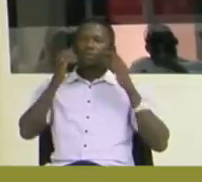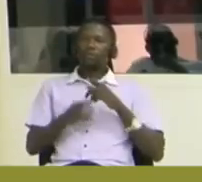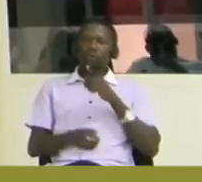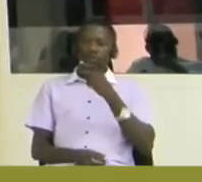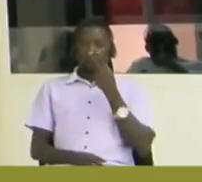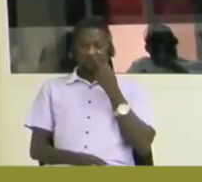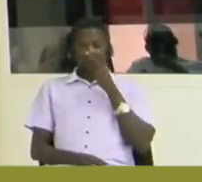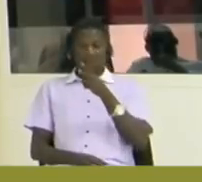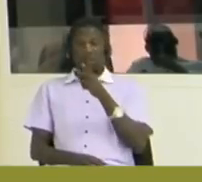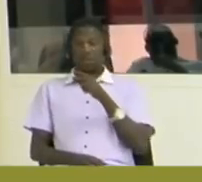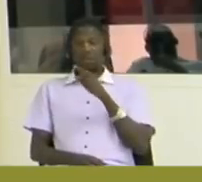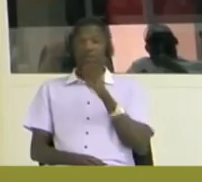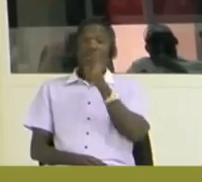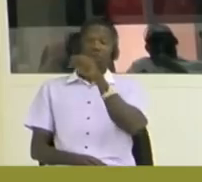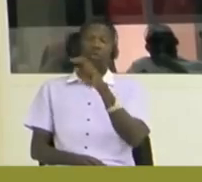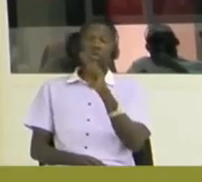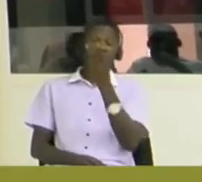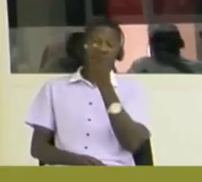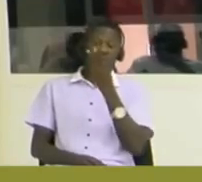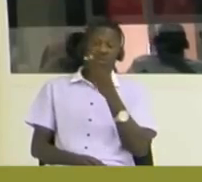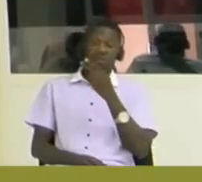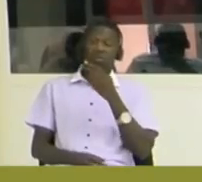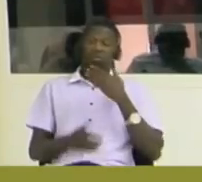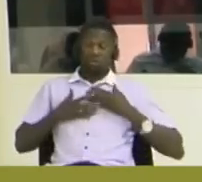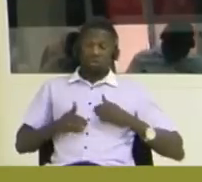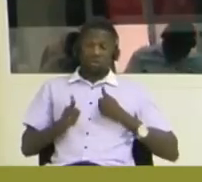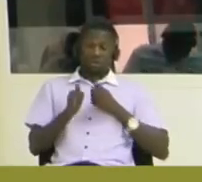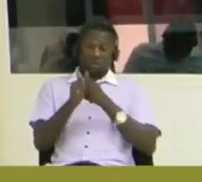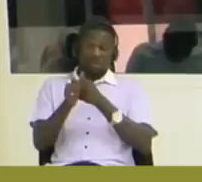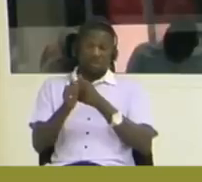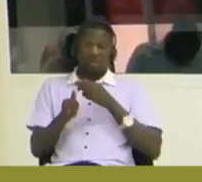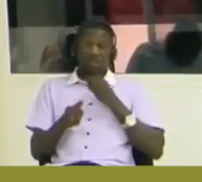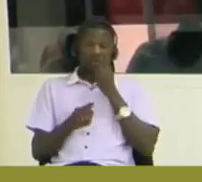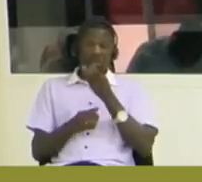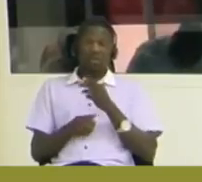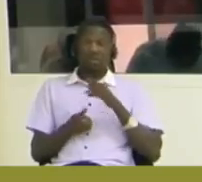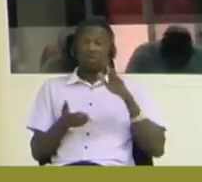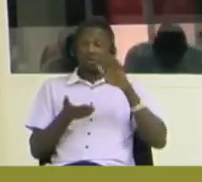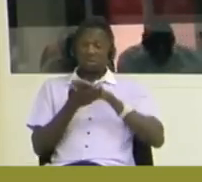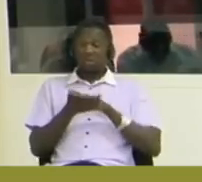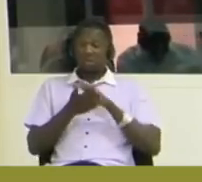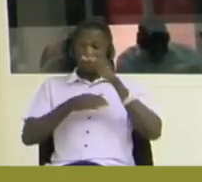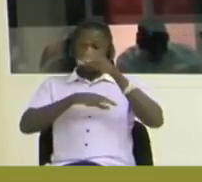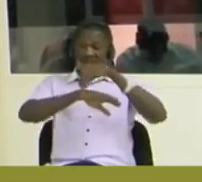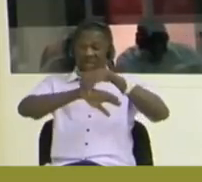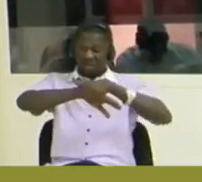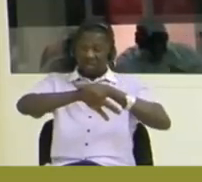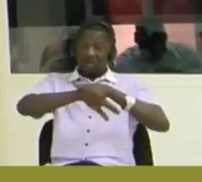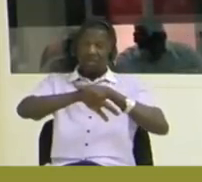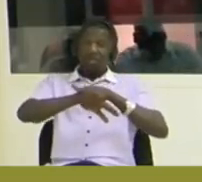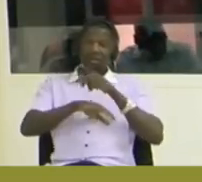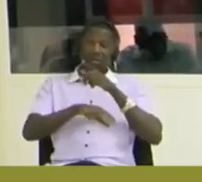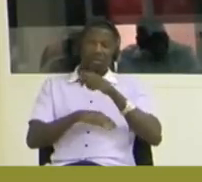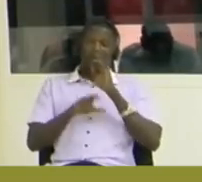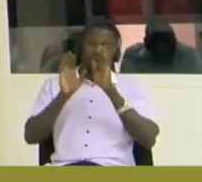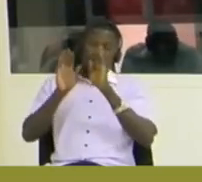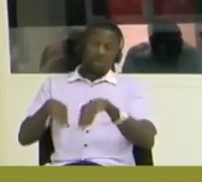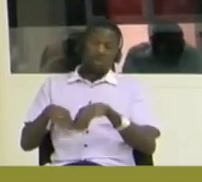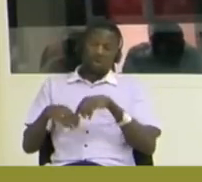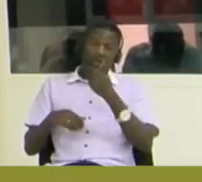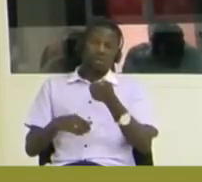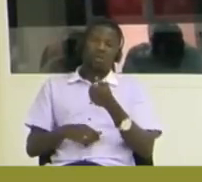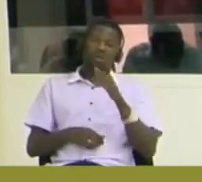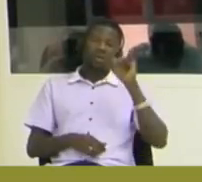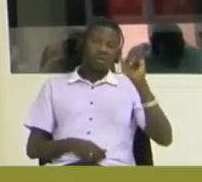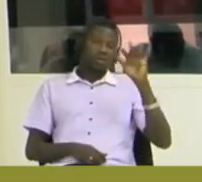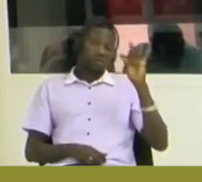You see your second bodyguard. He said that on that evening, on that night, he dropped you off